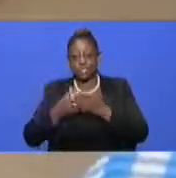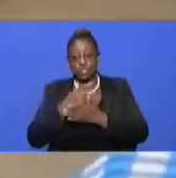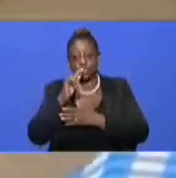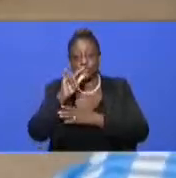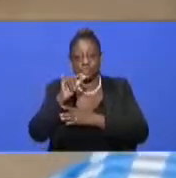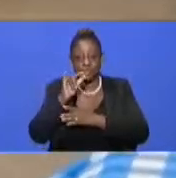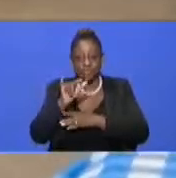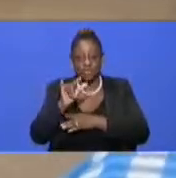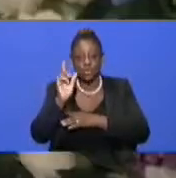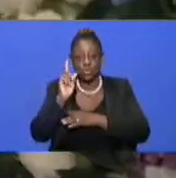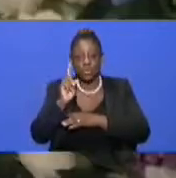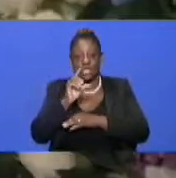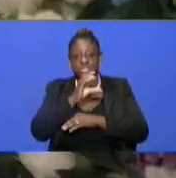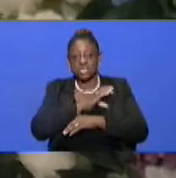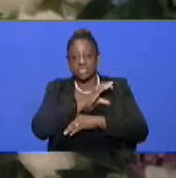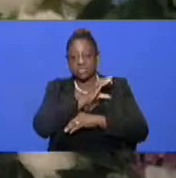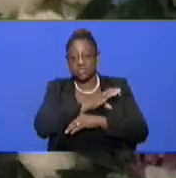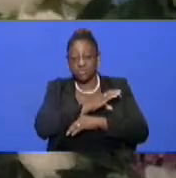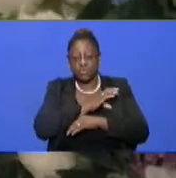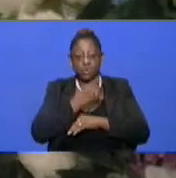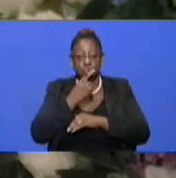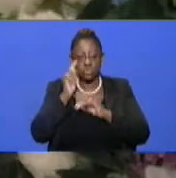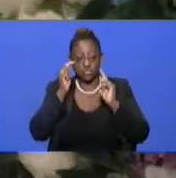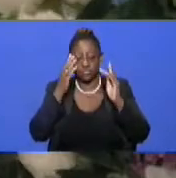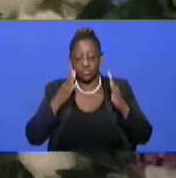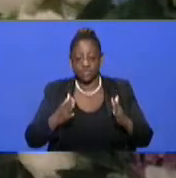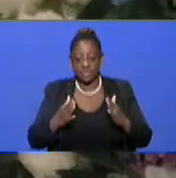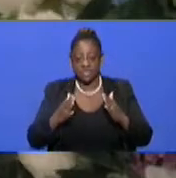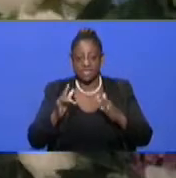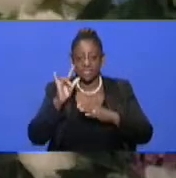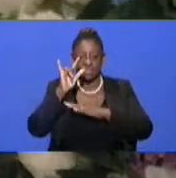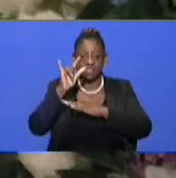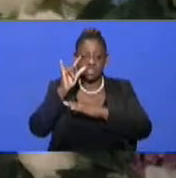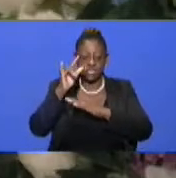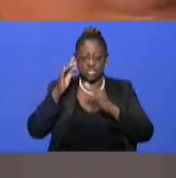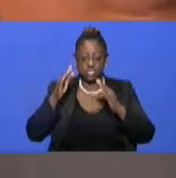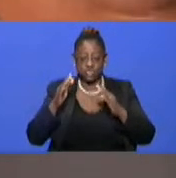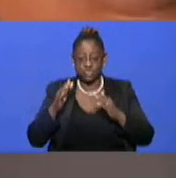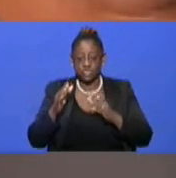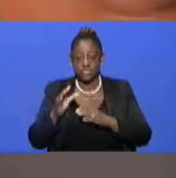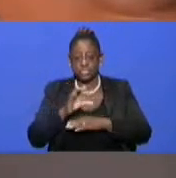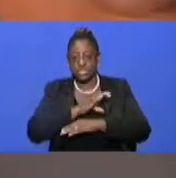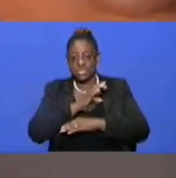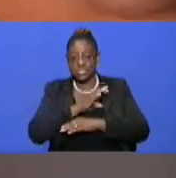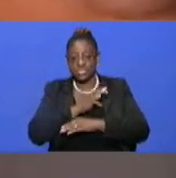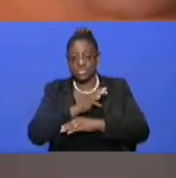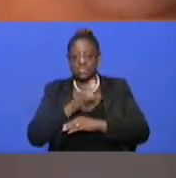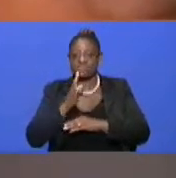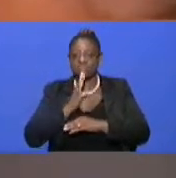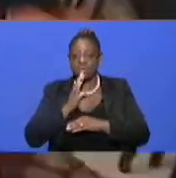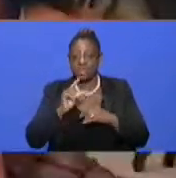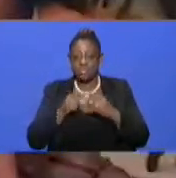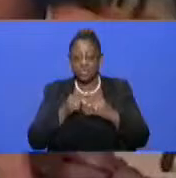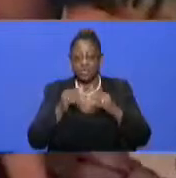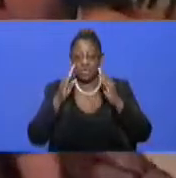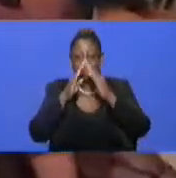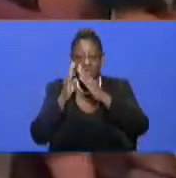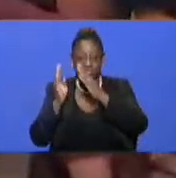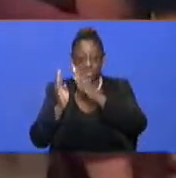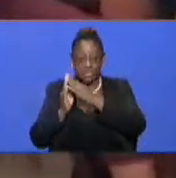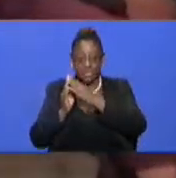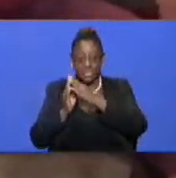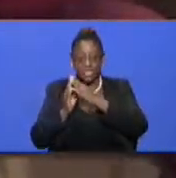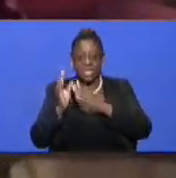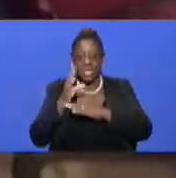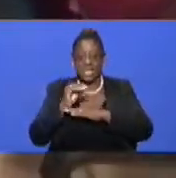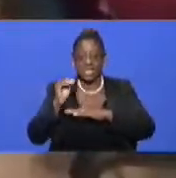commitment from Deputy Prime Minister and Minister of Tourism, Investments and Aviation, the Honorable Chester Cooper, during a recent town hall meeting at Trinity